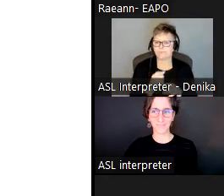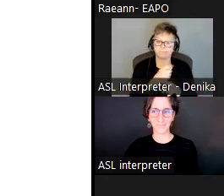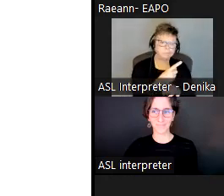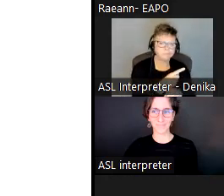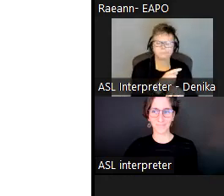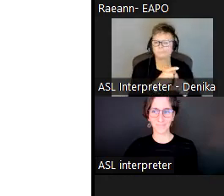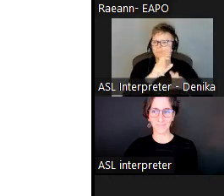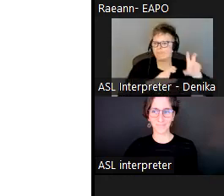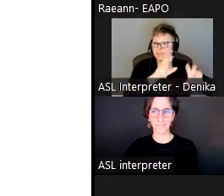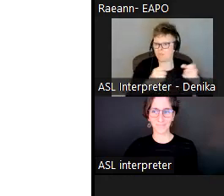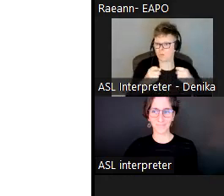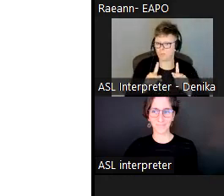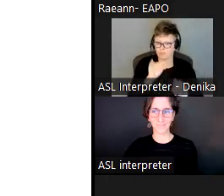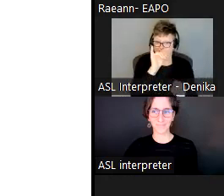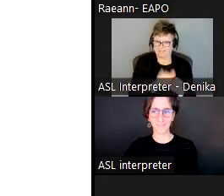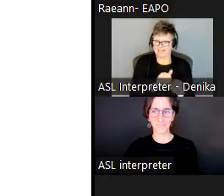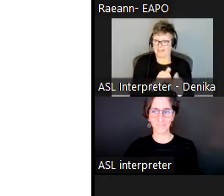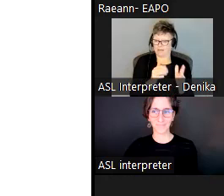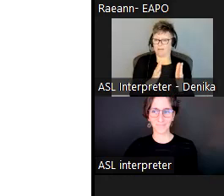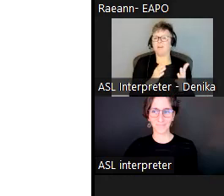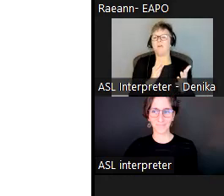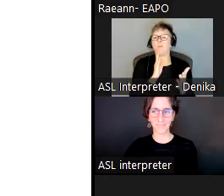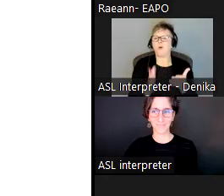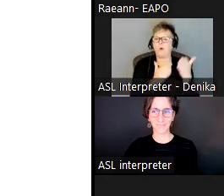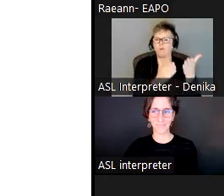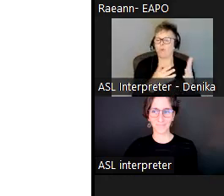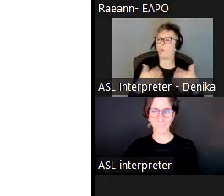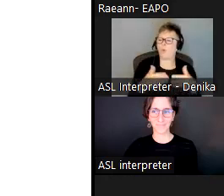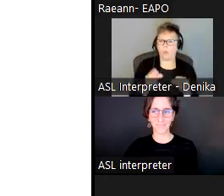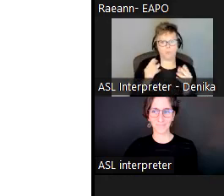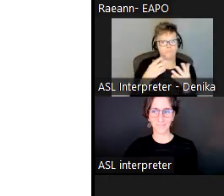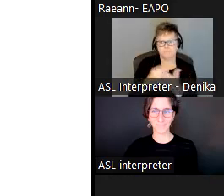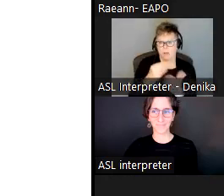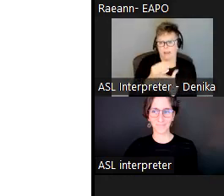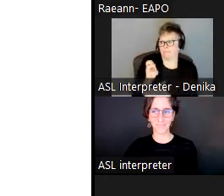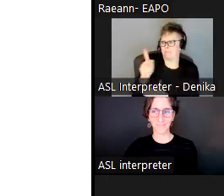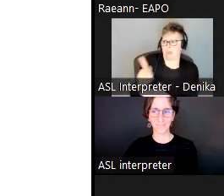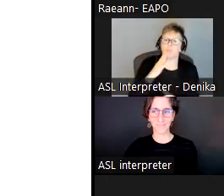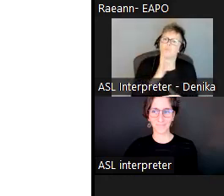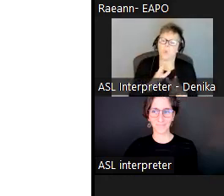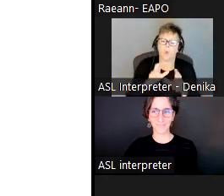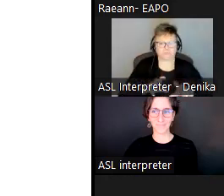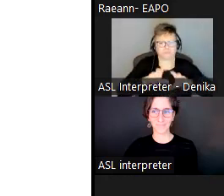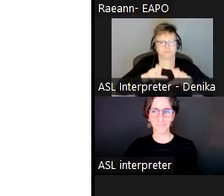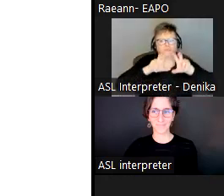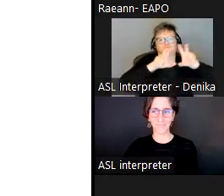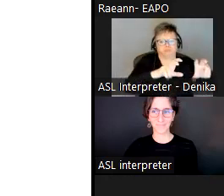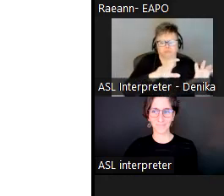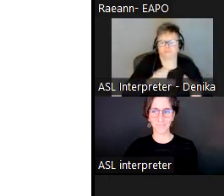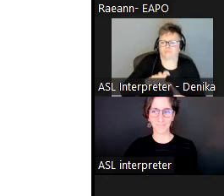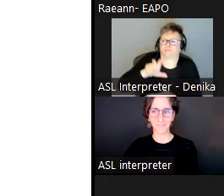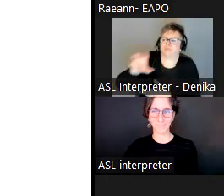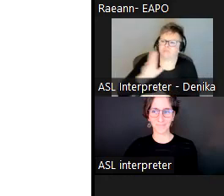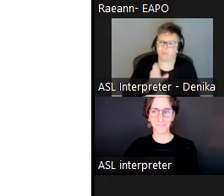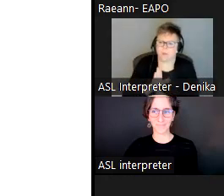investment opportunity, often offering higher than normal returns. The victims often lose most or all of